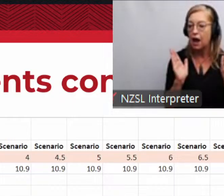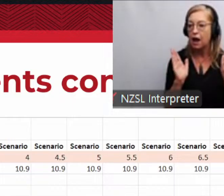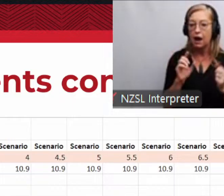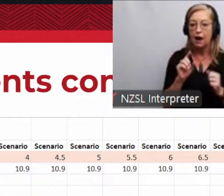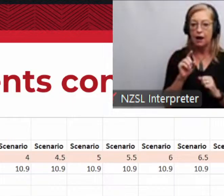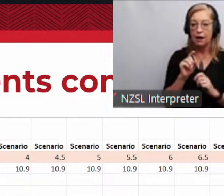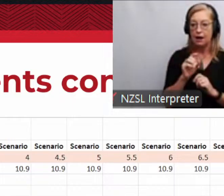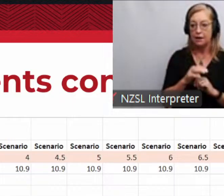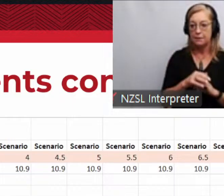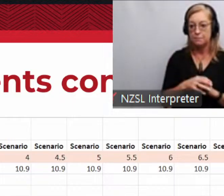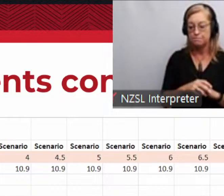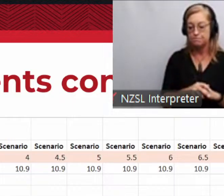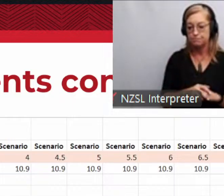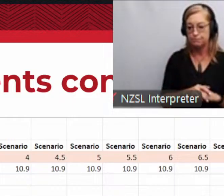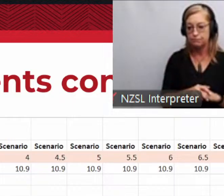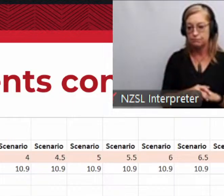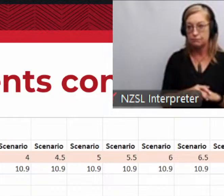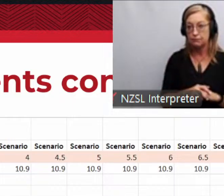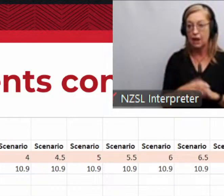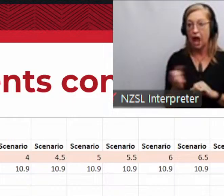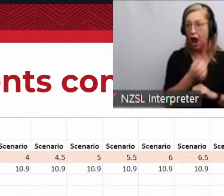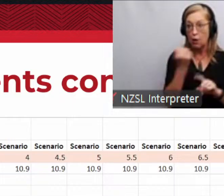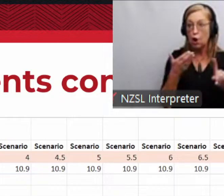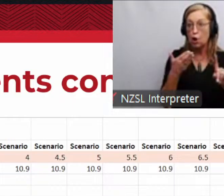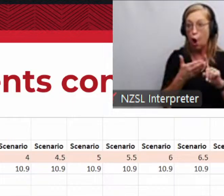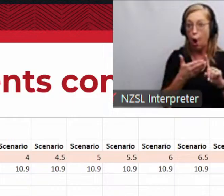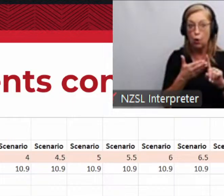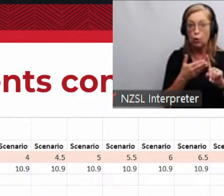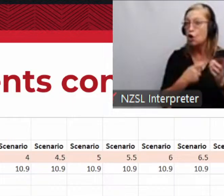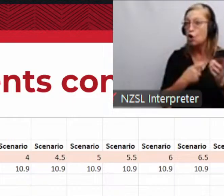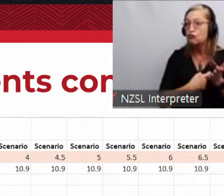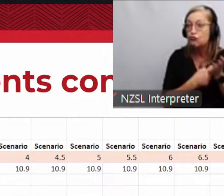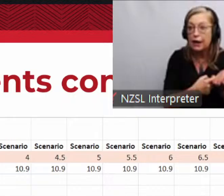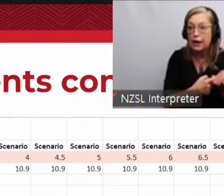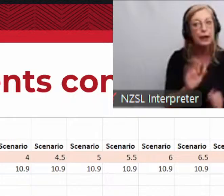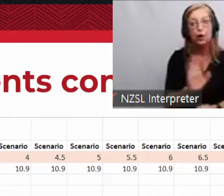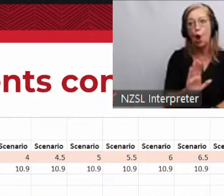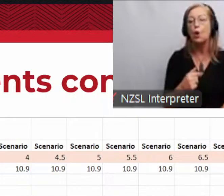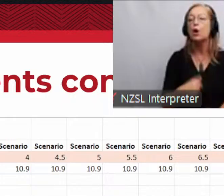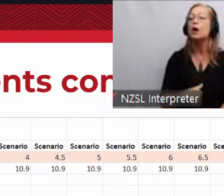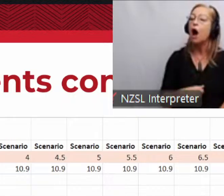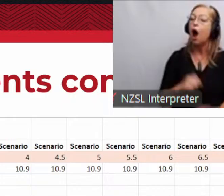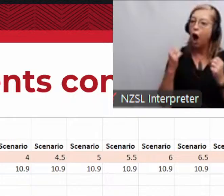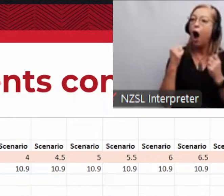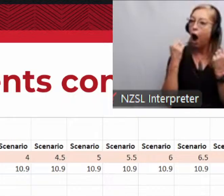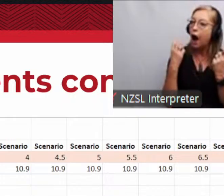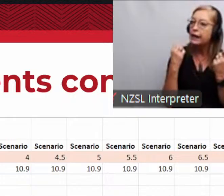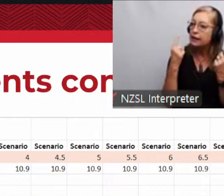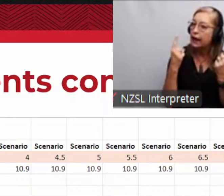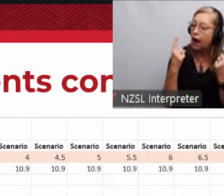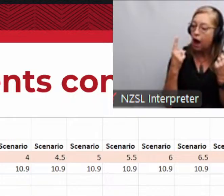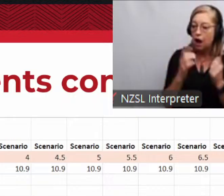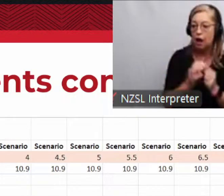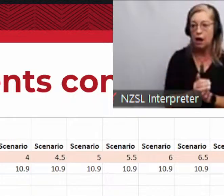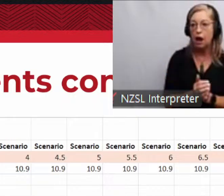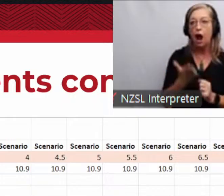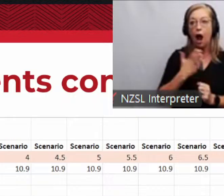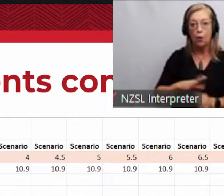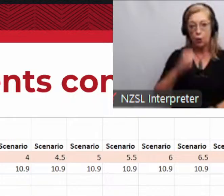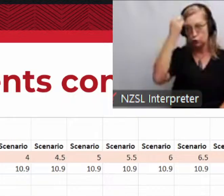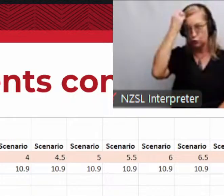be, I guess, a recommendation. This is just an idea. And I did want to give